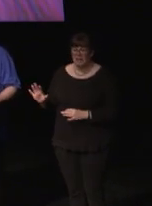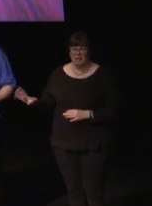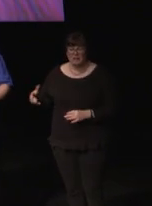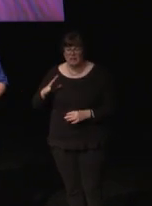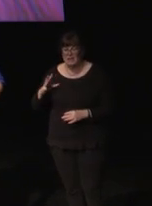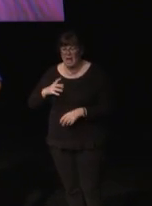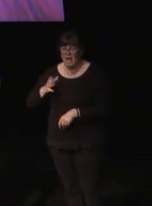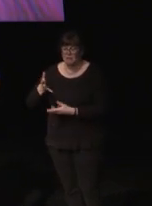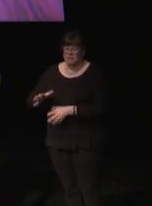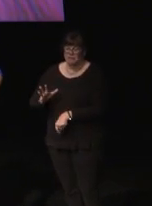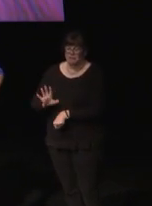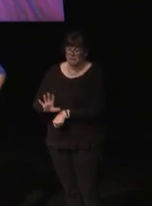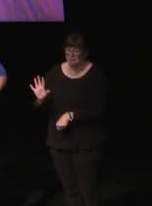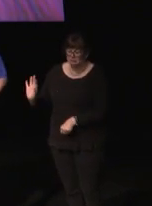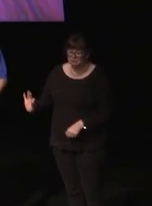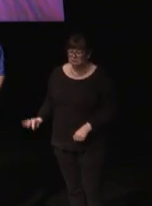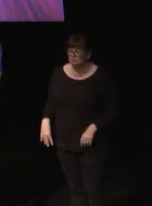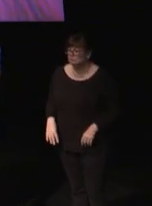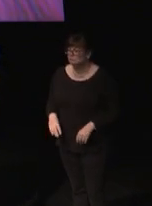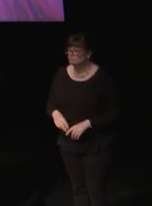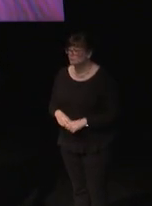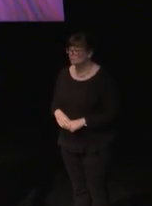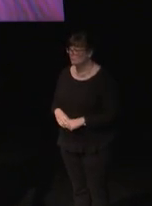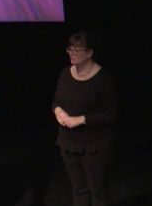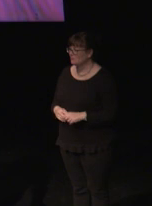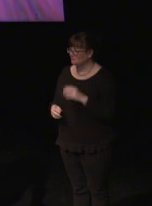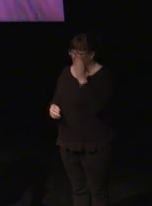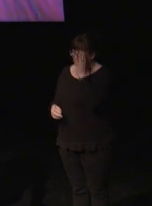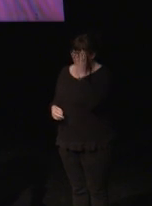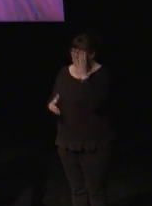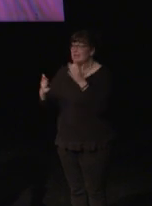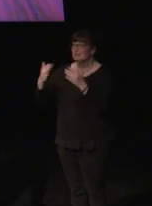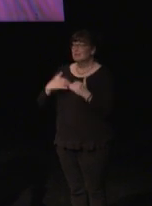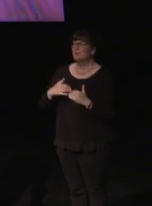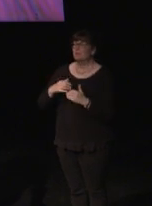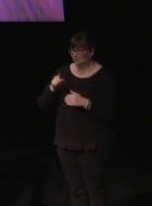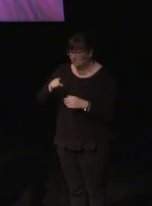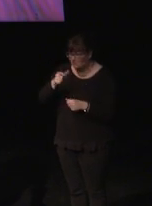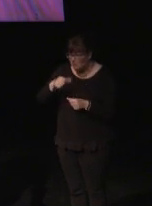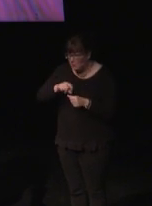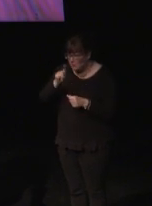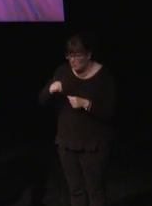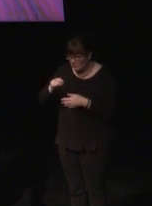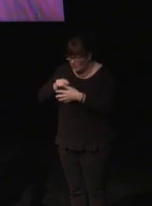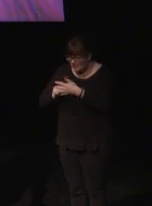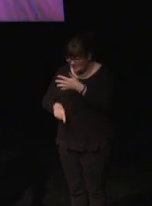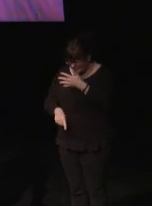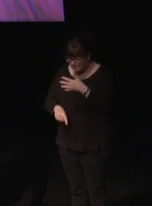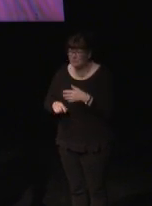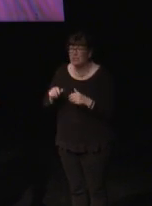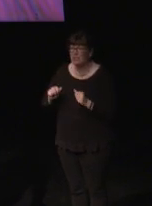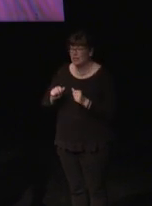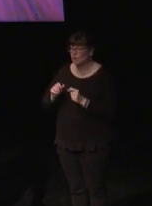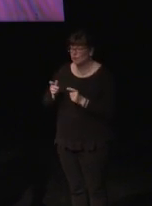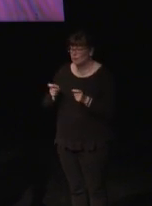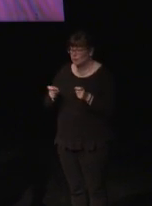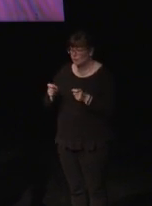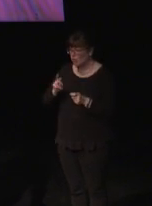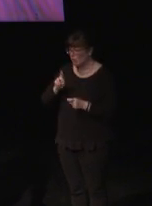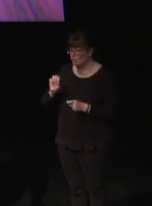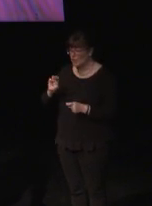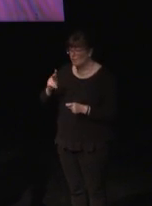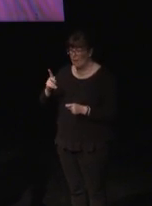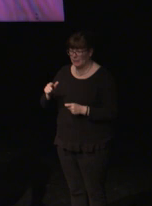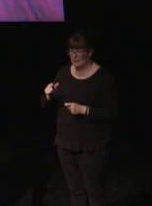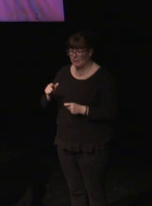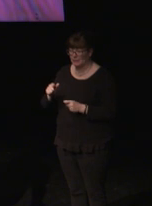I'll be on time. I'm almost done. So let's go back to these questions. Can your control remapping be as unique as your gameplay? Rocket